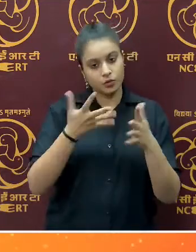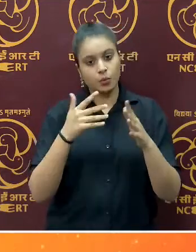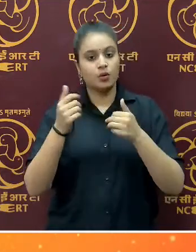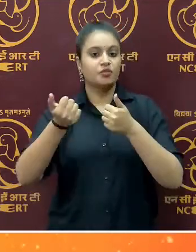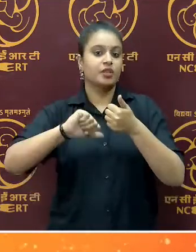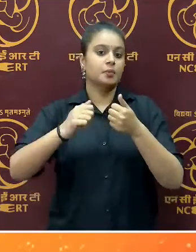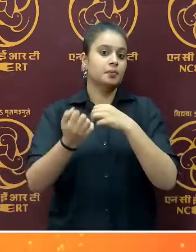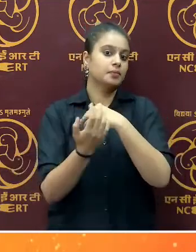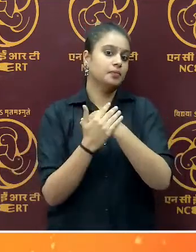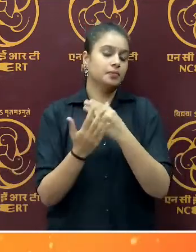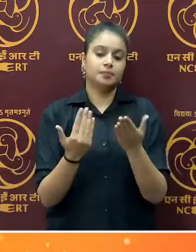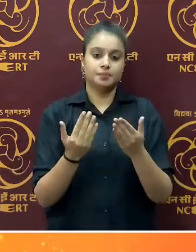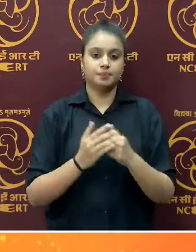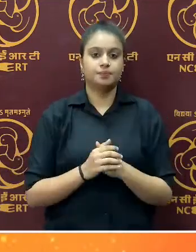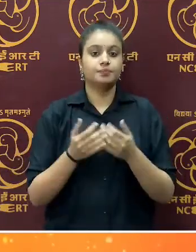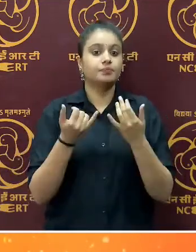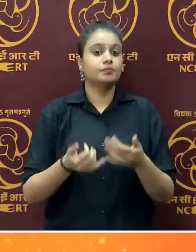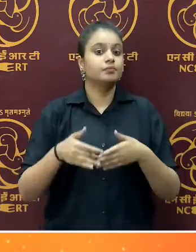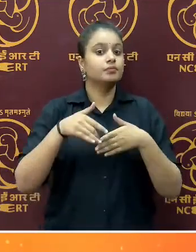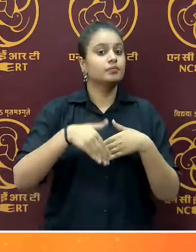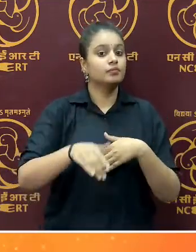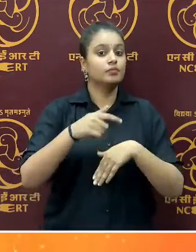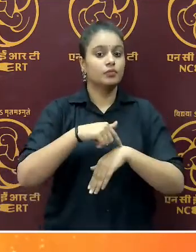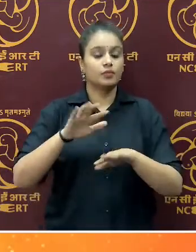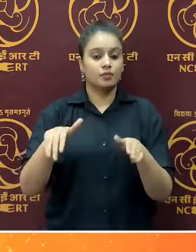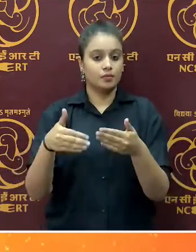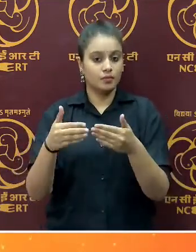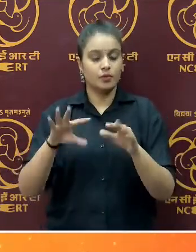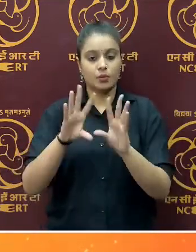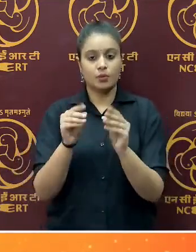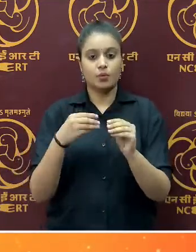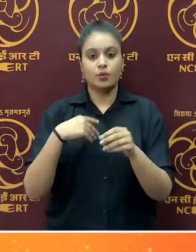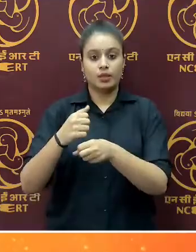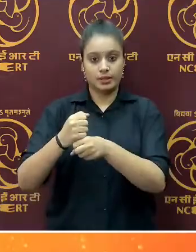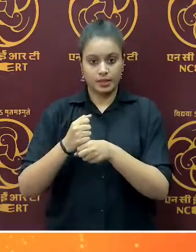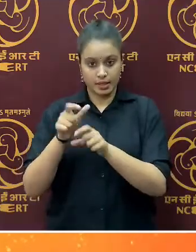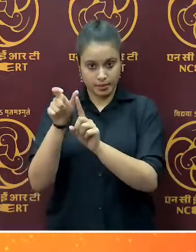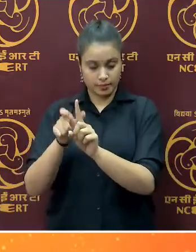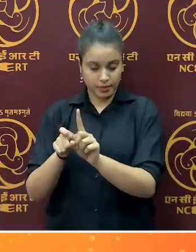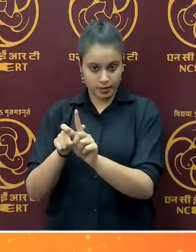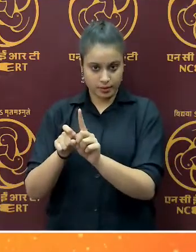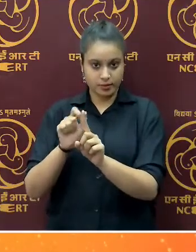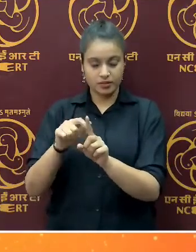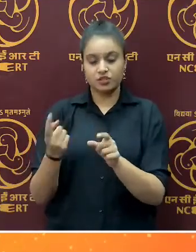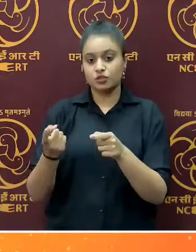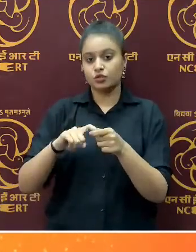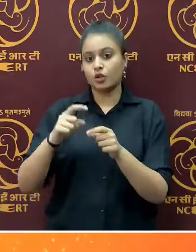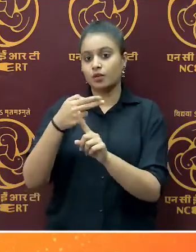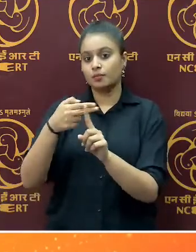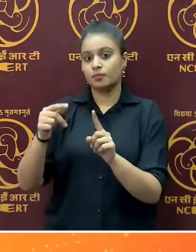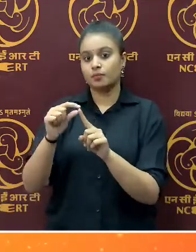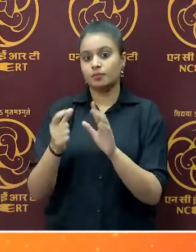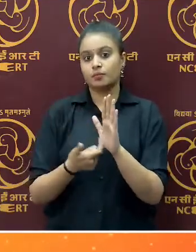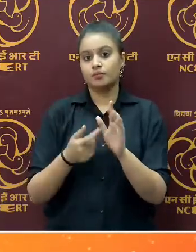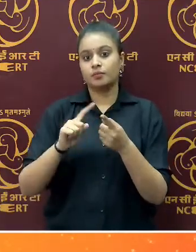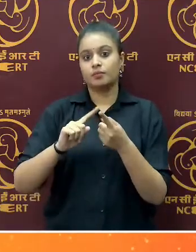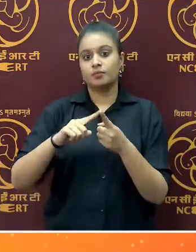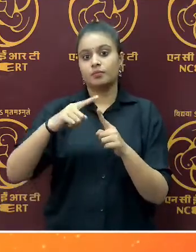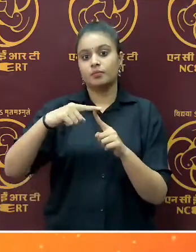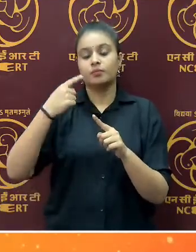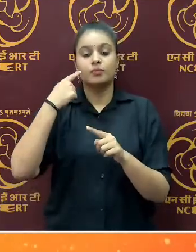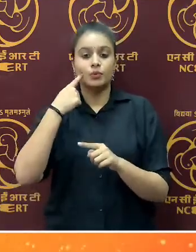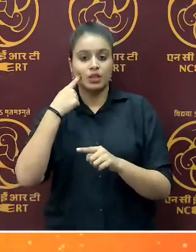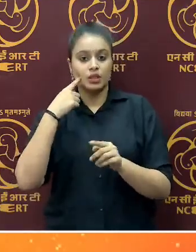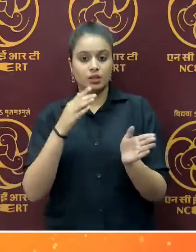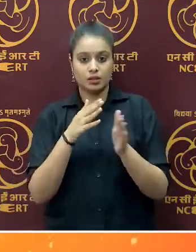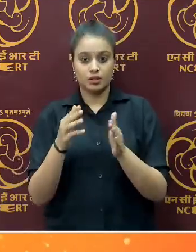feedback. And now it's time for me to introduce you all to my guests for the session. We are joined by Miss Priti, Maan, TGT